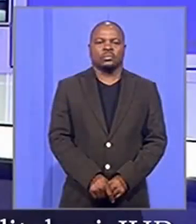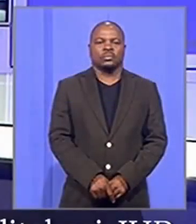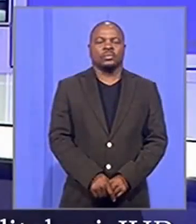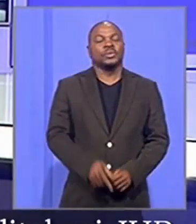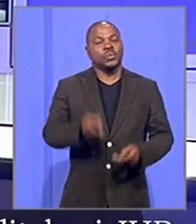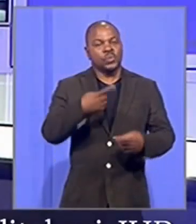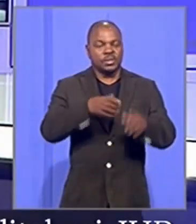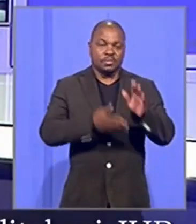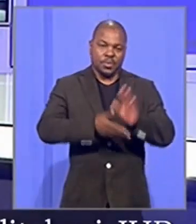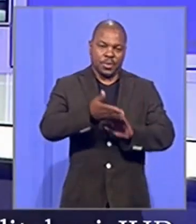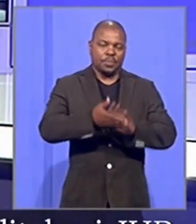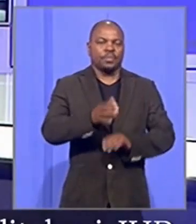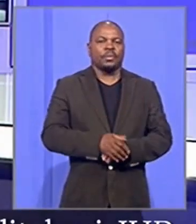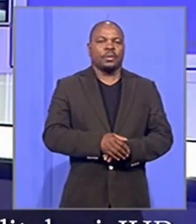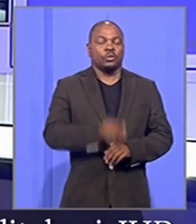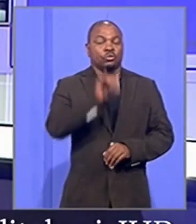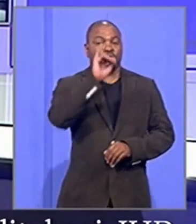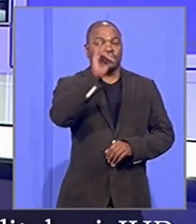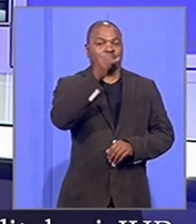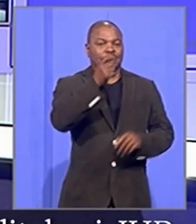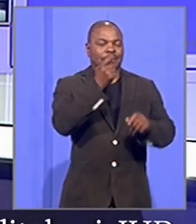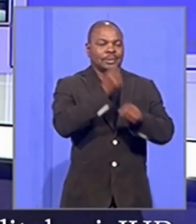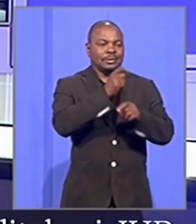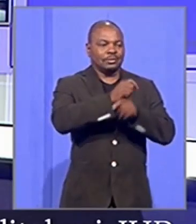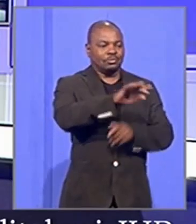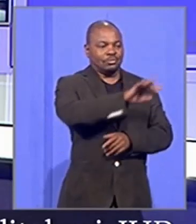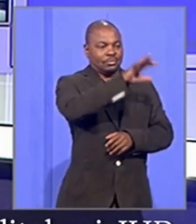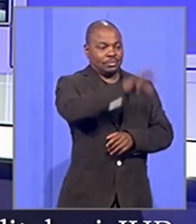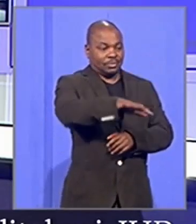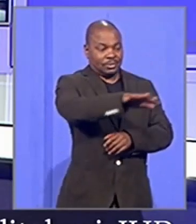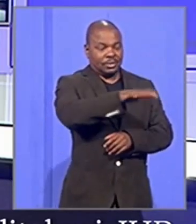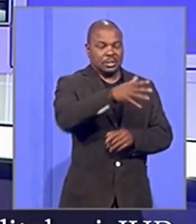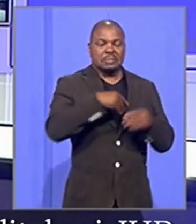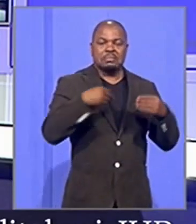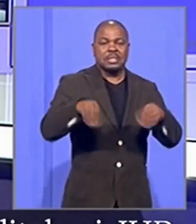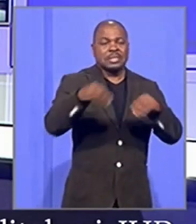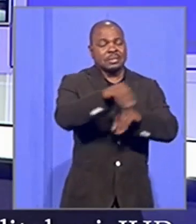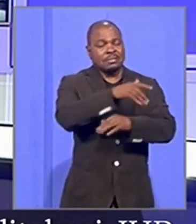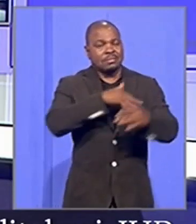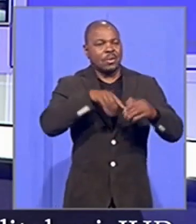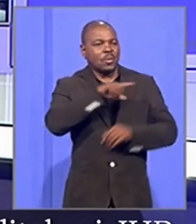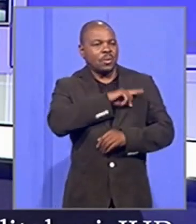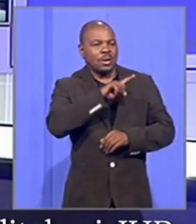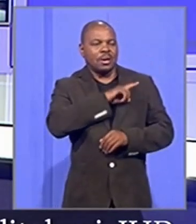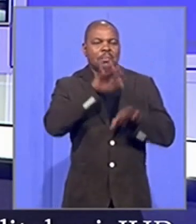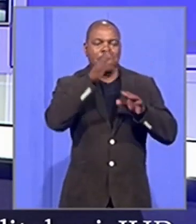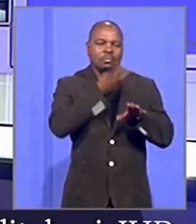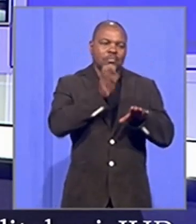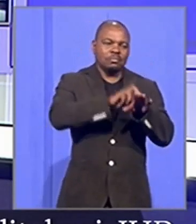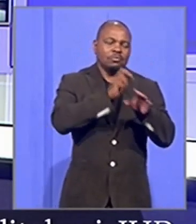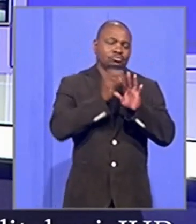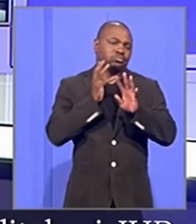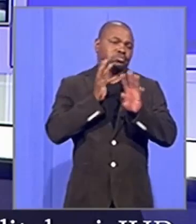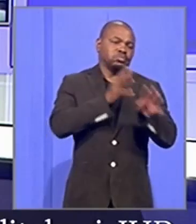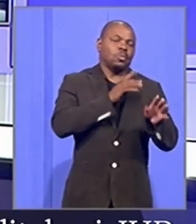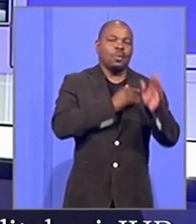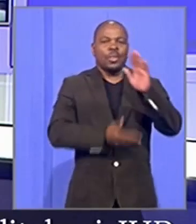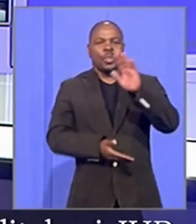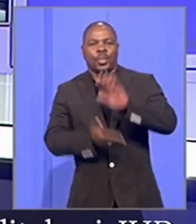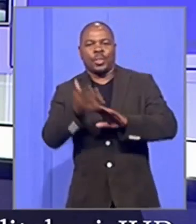Ratela pele direnke tsa ditekesi tsa Johannesburg di a phethesela nakong ena eo bapalami ba bangata ba menahanang le mehlala o ile o keteka matsatsi ya phomolo